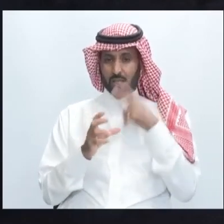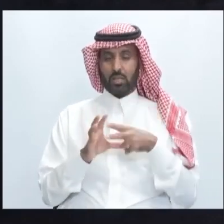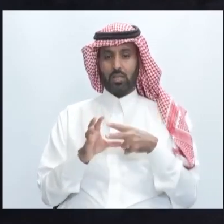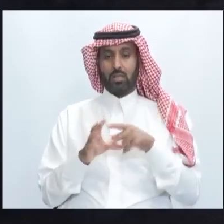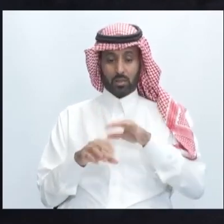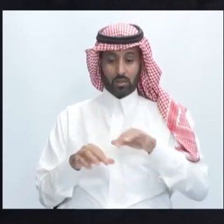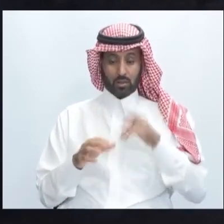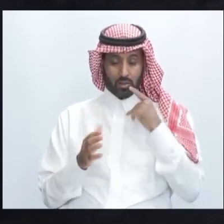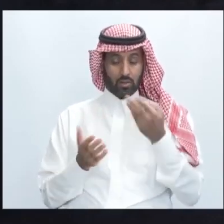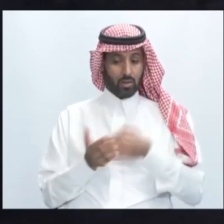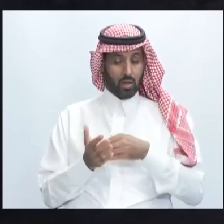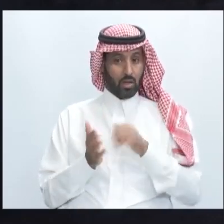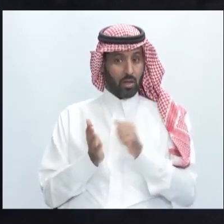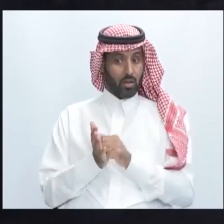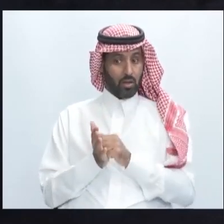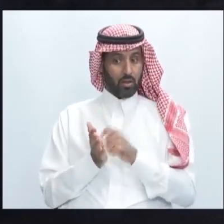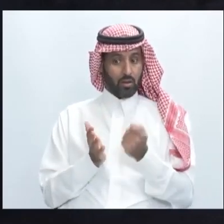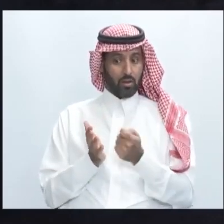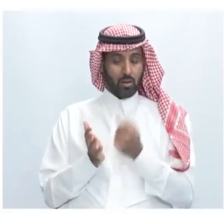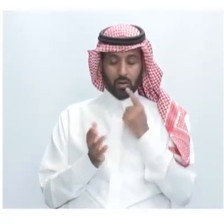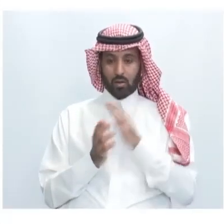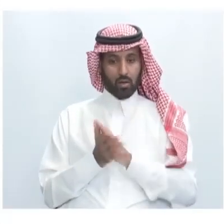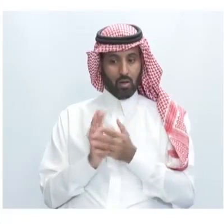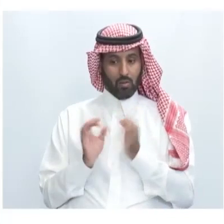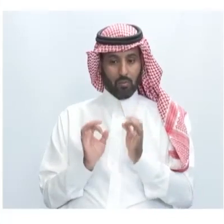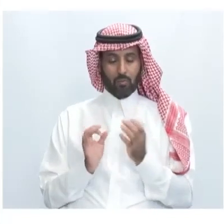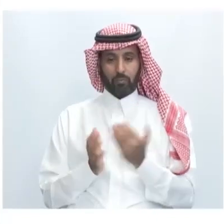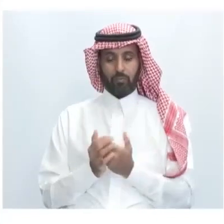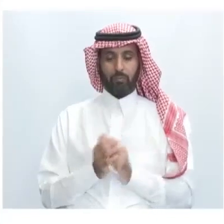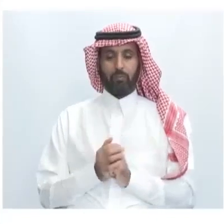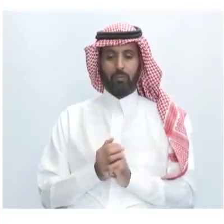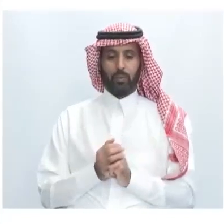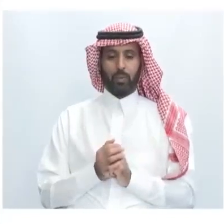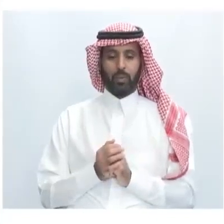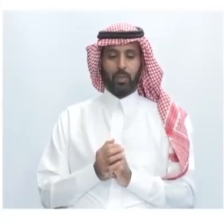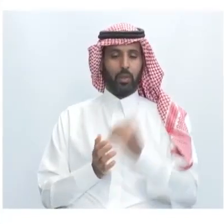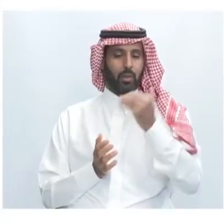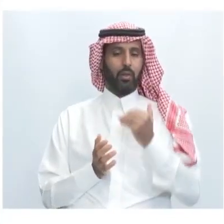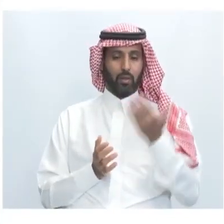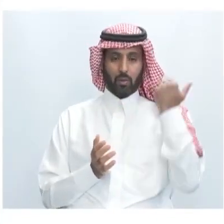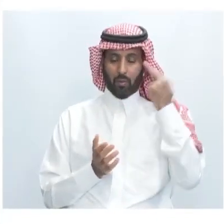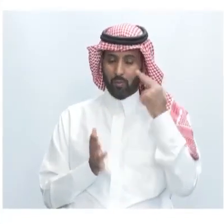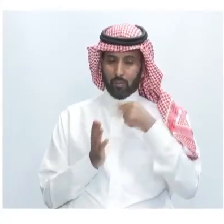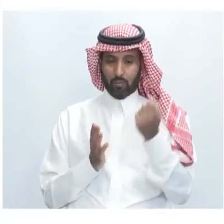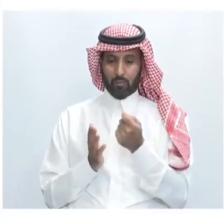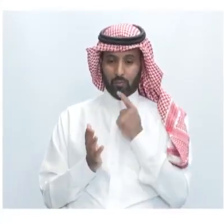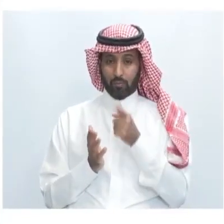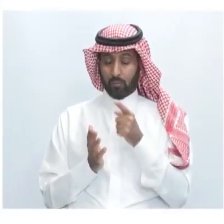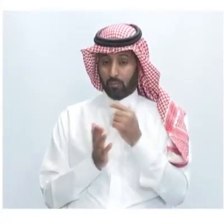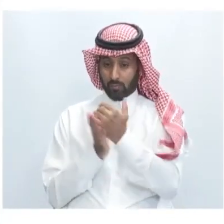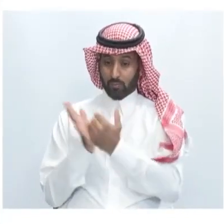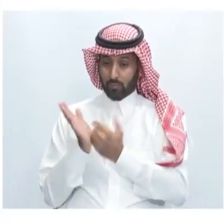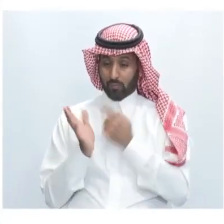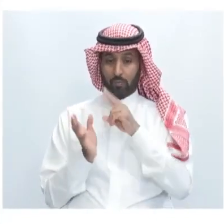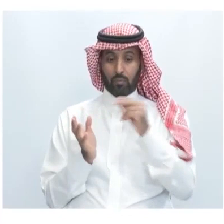was before the due date in one day. So before you begin to write your essay, this